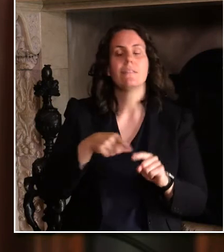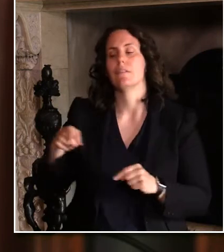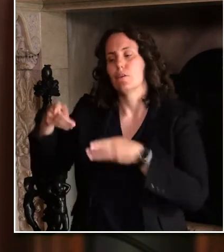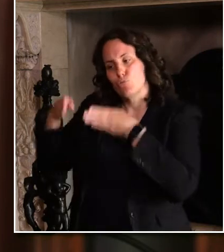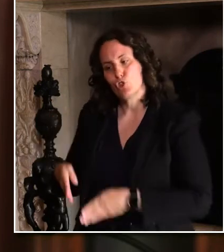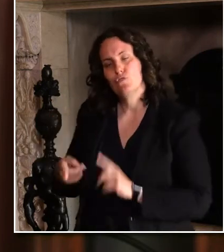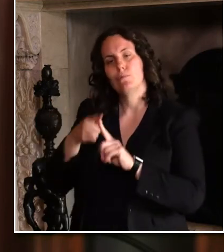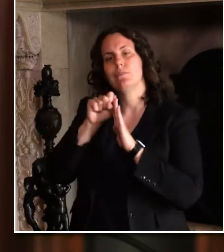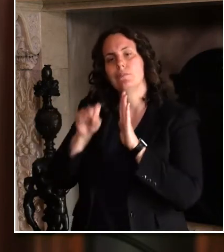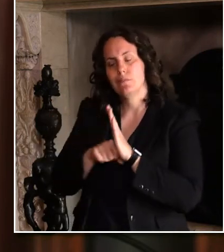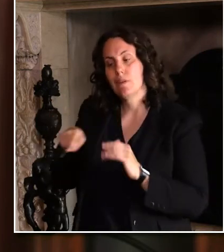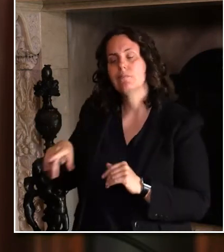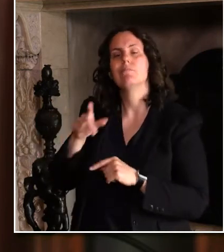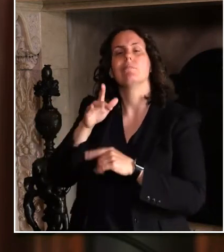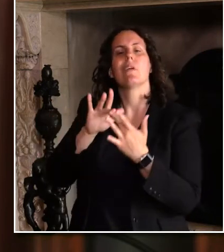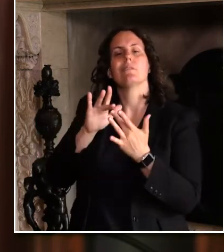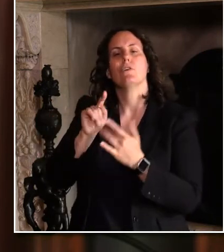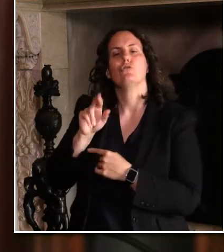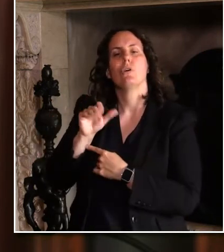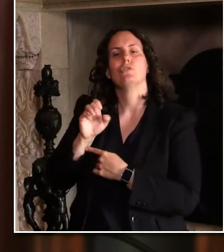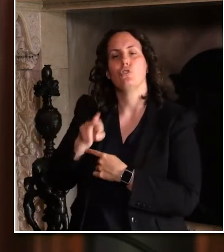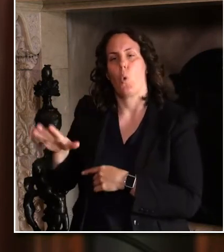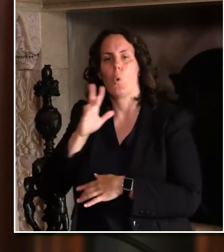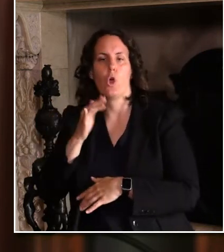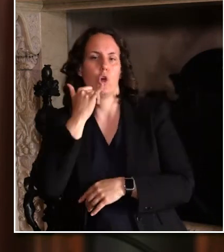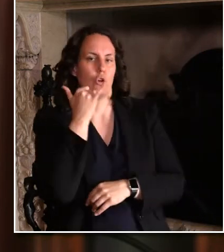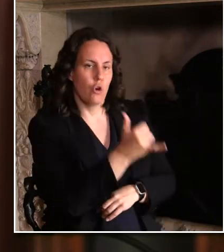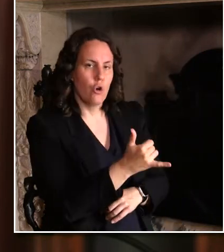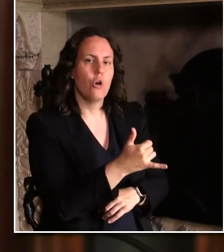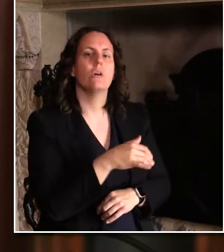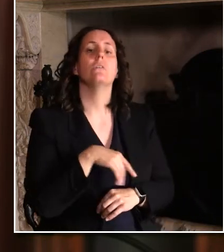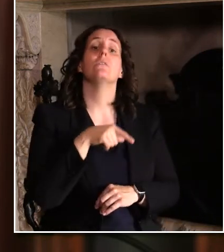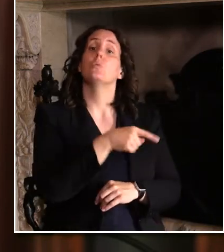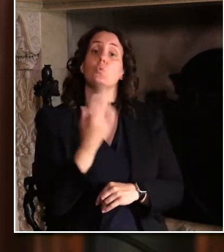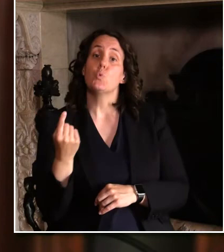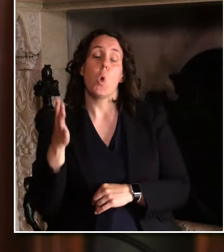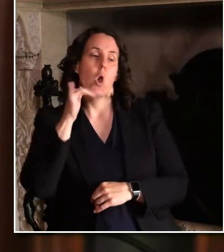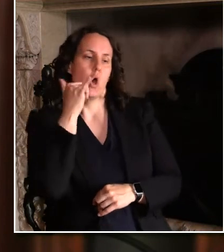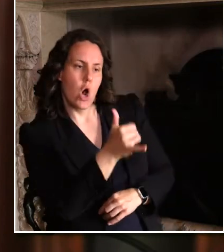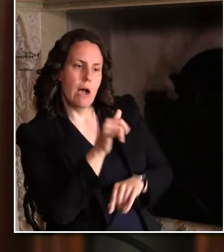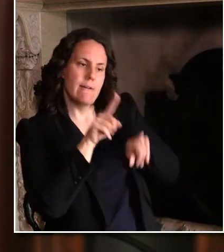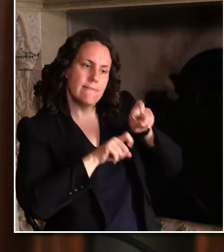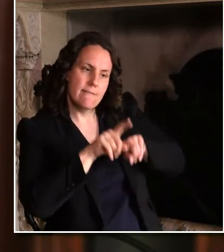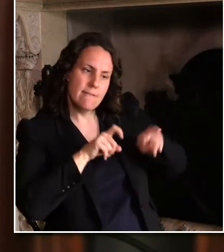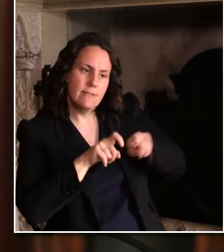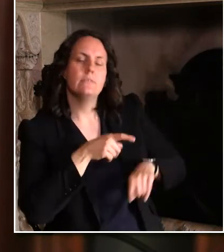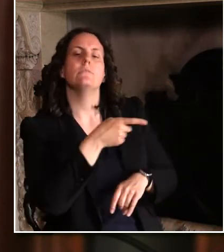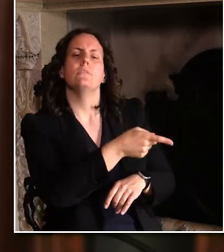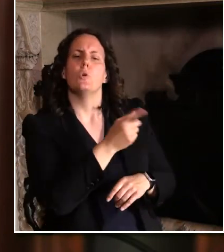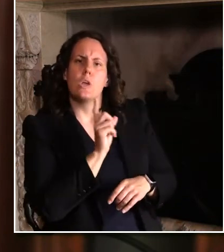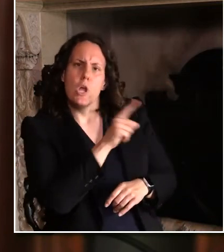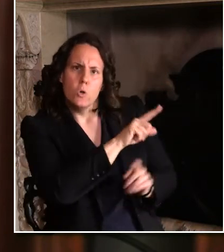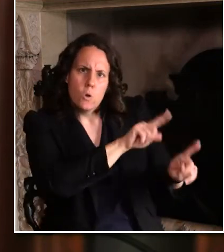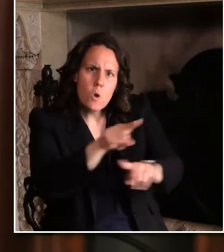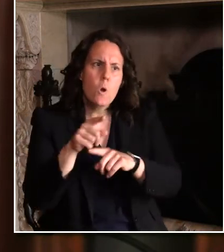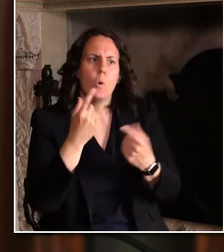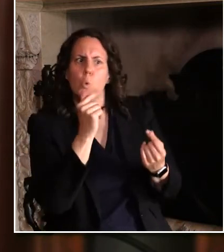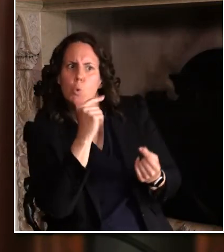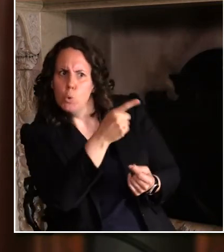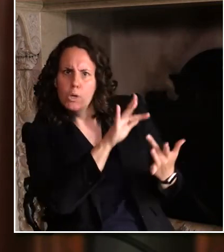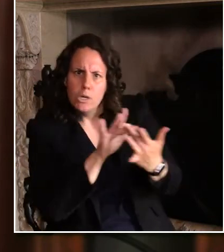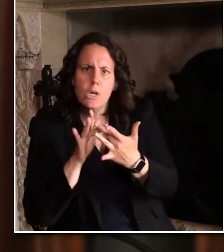pick up the phone and help with this piece of our state's response to COVID-19 is essential to our success. Thank you, Wisconsin,